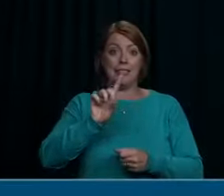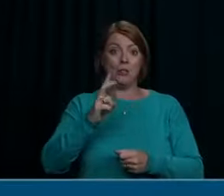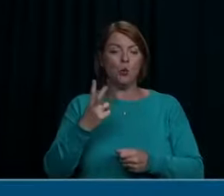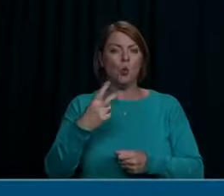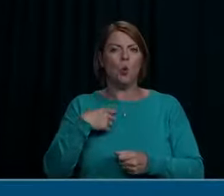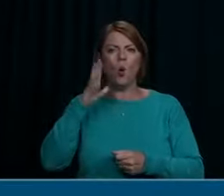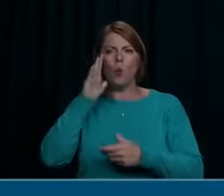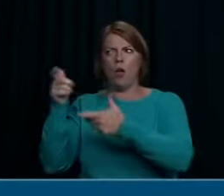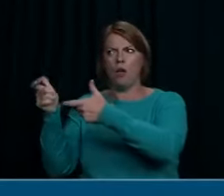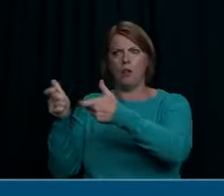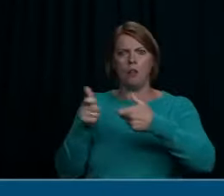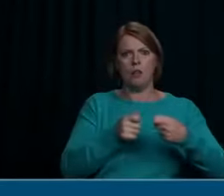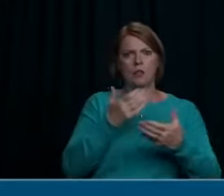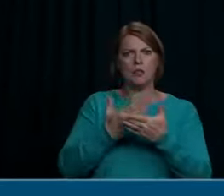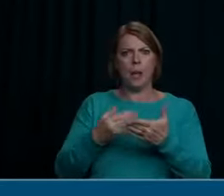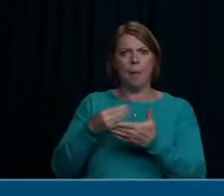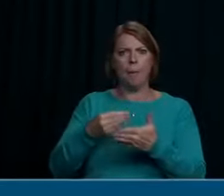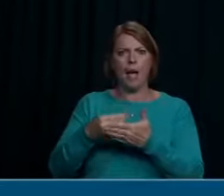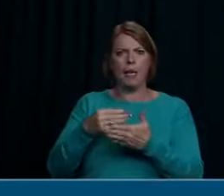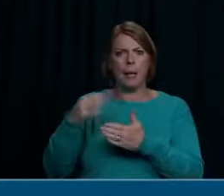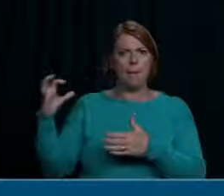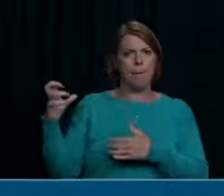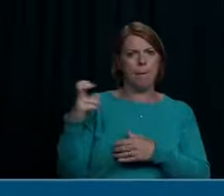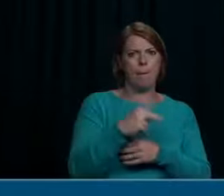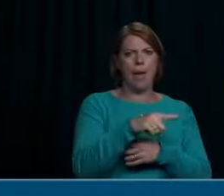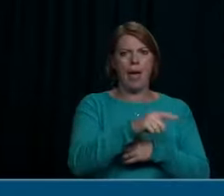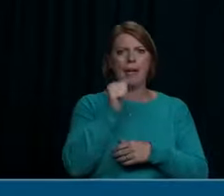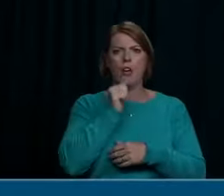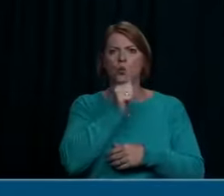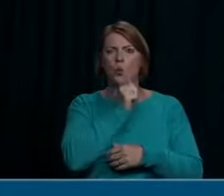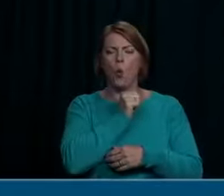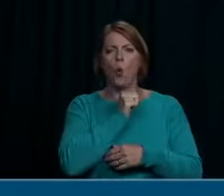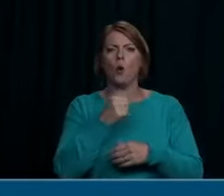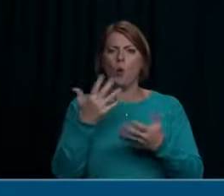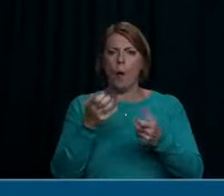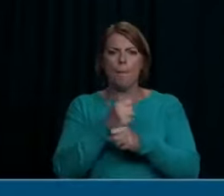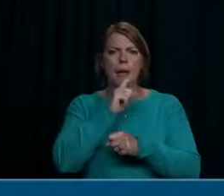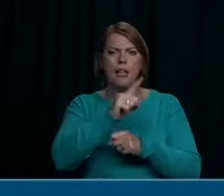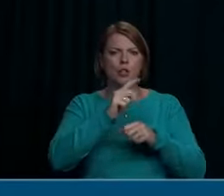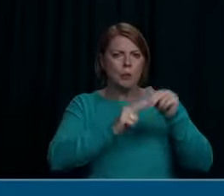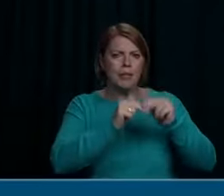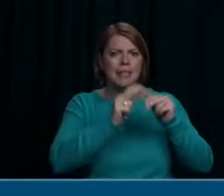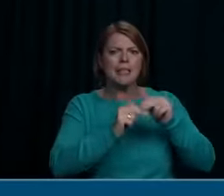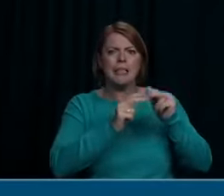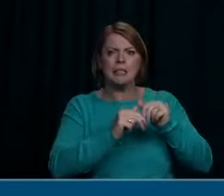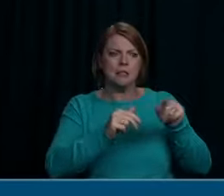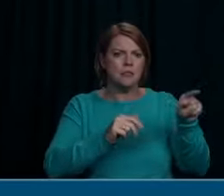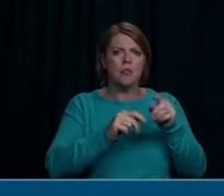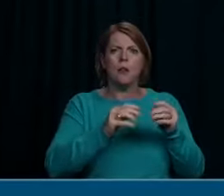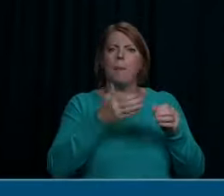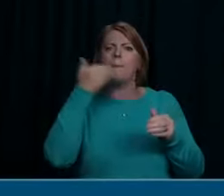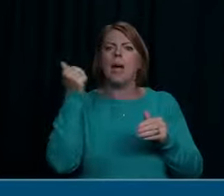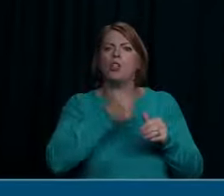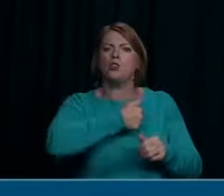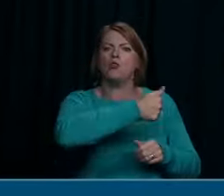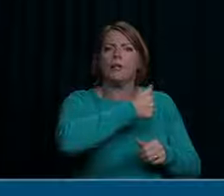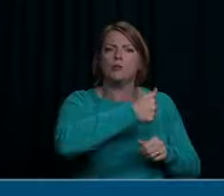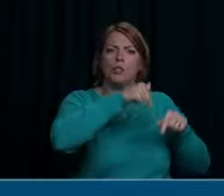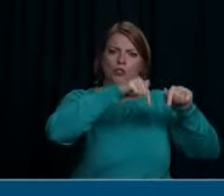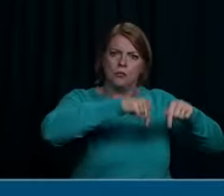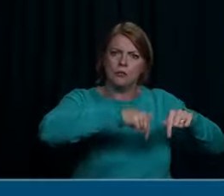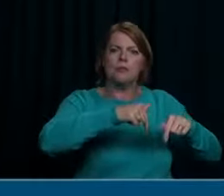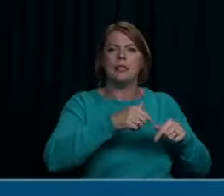bring those dollars, those transportation dollars, back to the state of Arizona. We're going to get some corridors going and some transportation going that makes it a lot safer. I